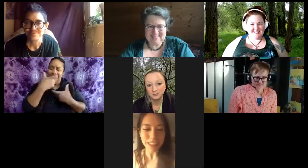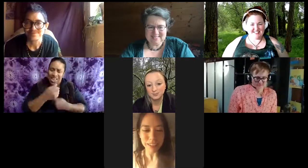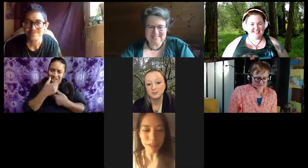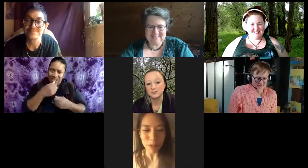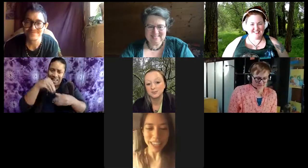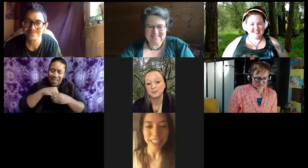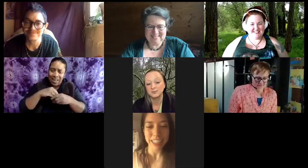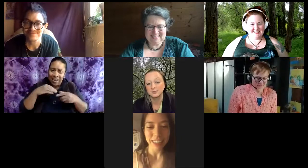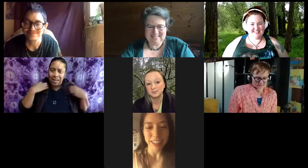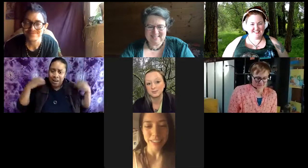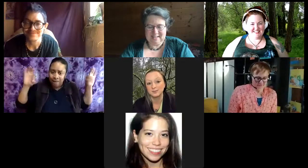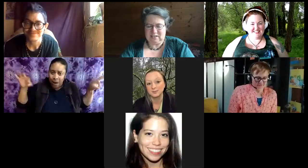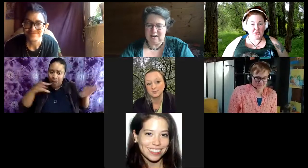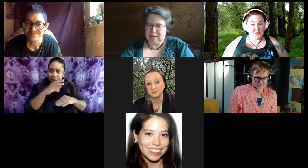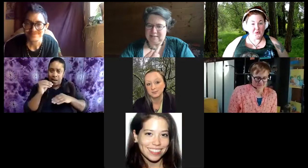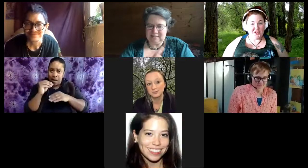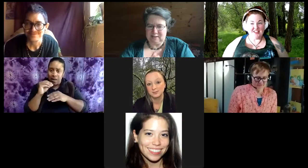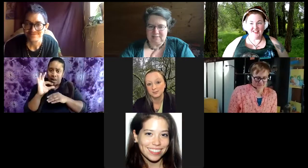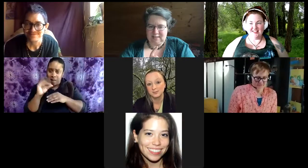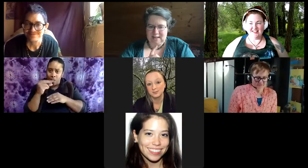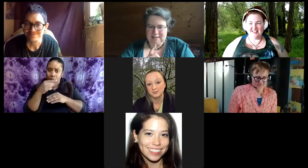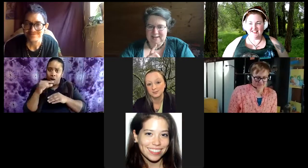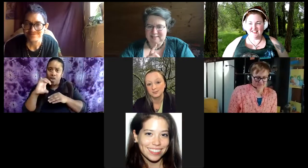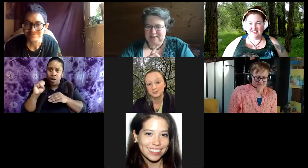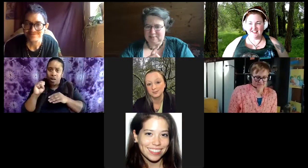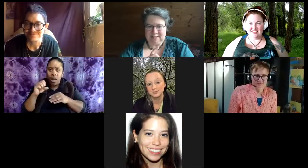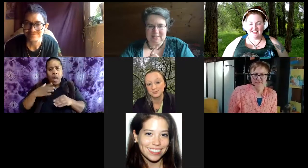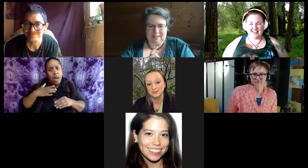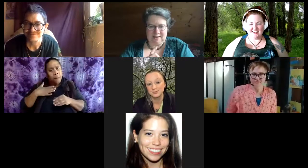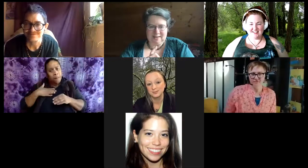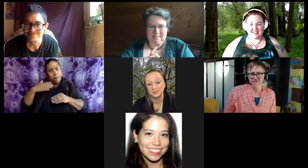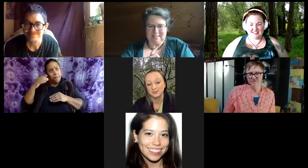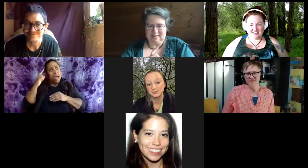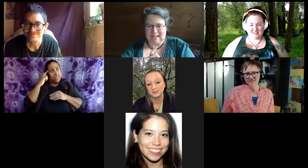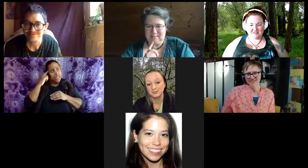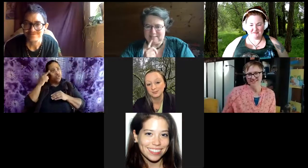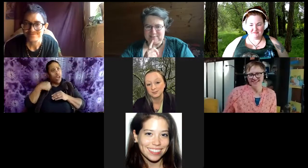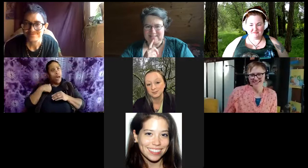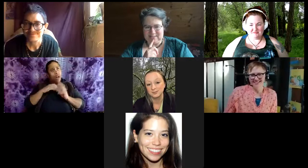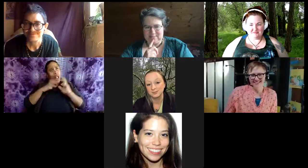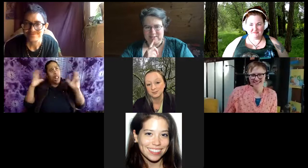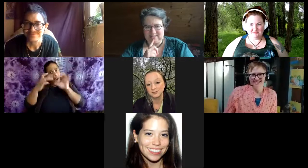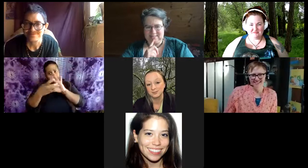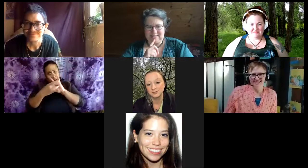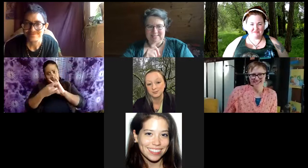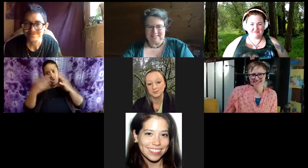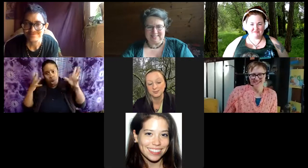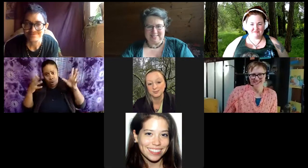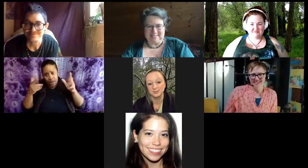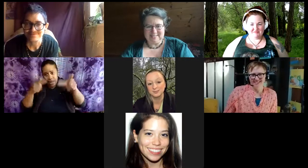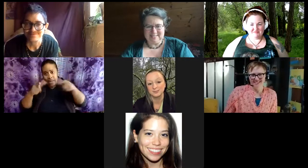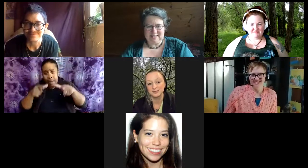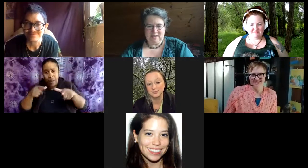last few weeks. It's great. My sense is that you have a lot of connection possibility here and a lot of connection that's already happening. So we'll see what everyone else senses